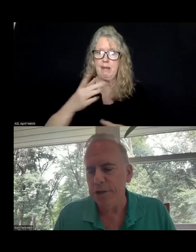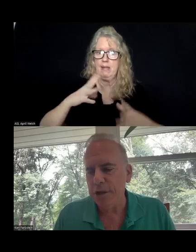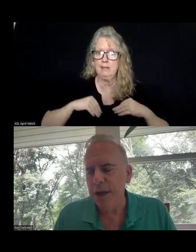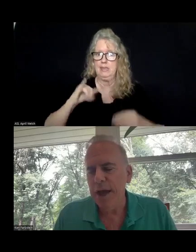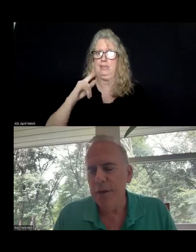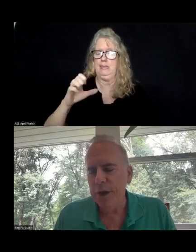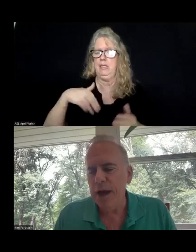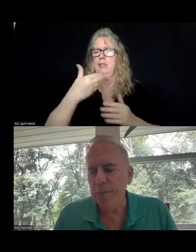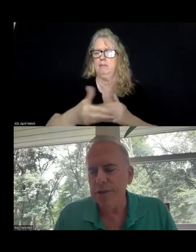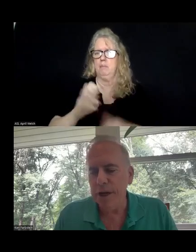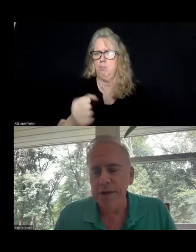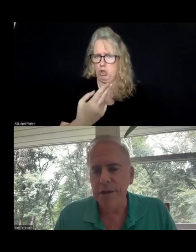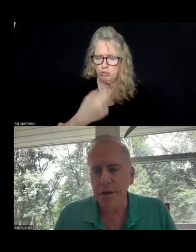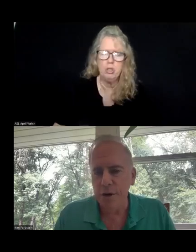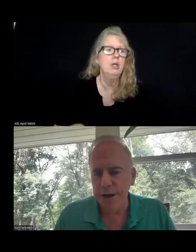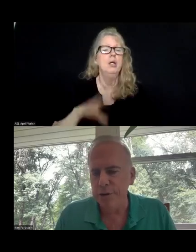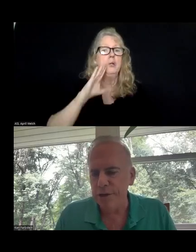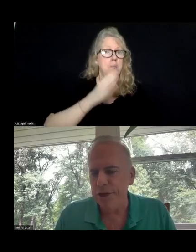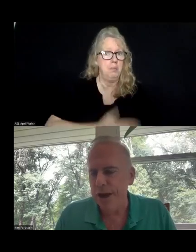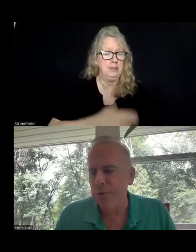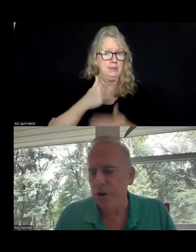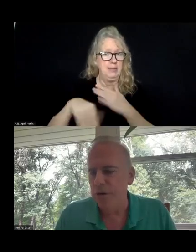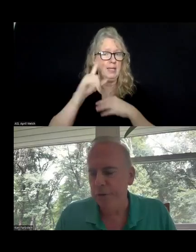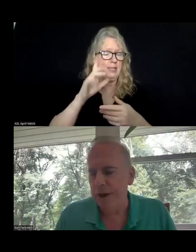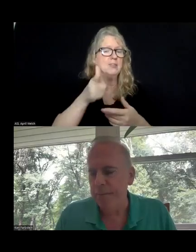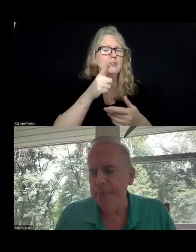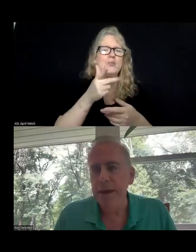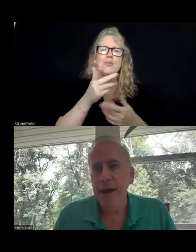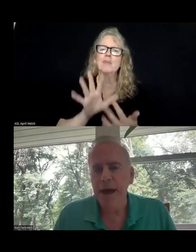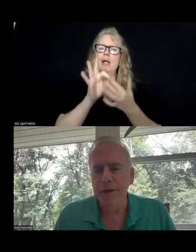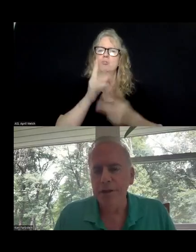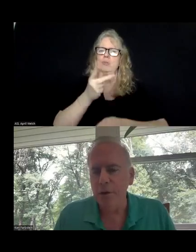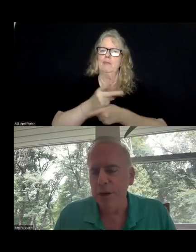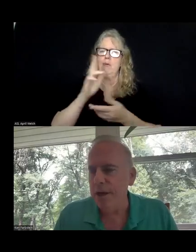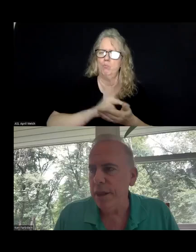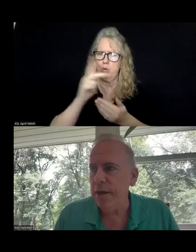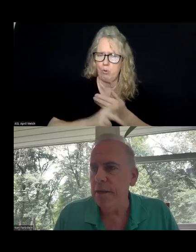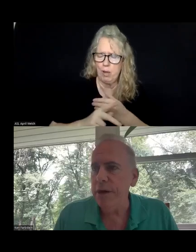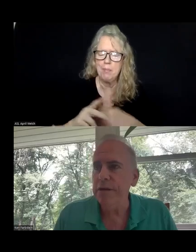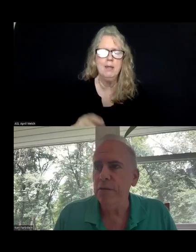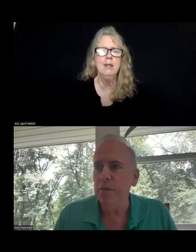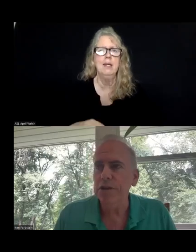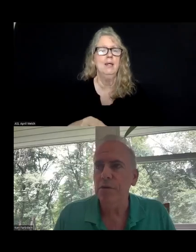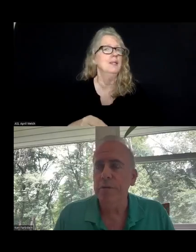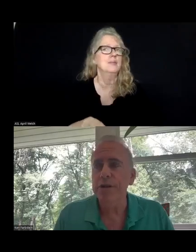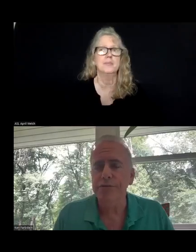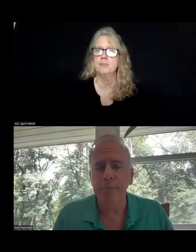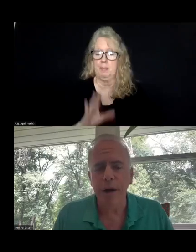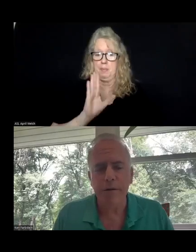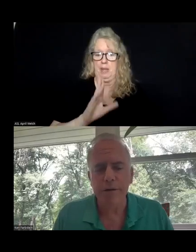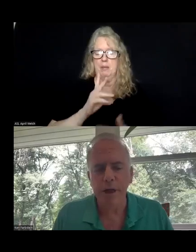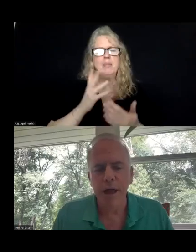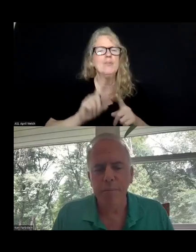in March. And then we got my son into the coordinated specialty care program there. And just quickly, what was the program? There are